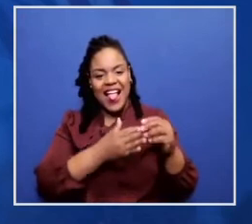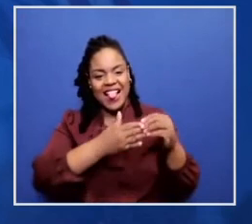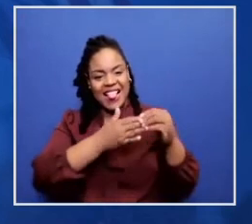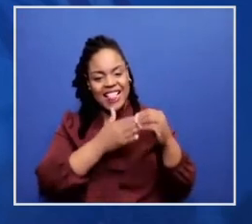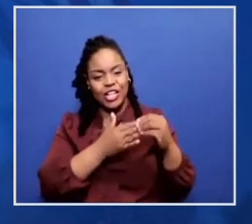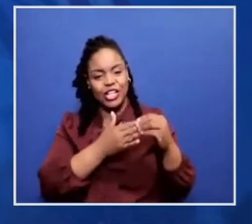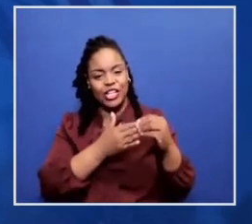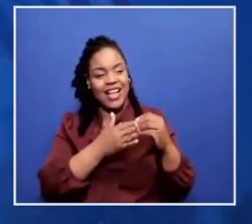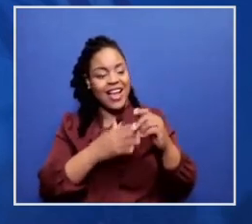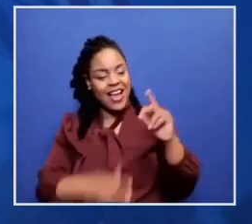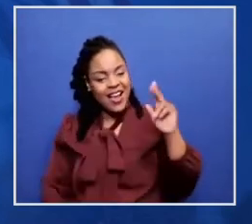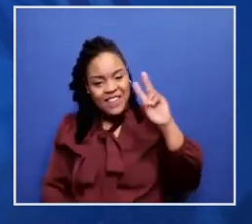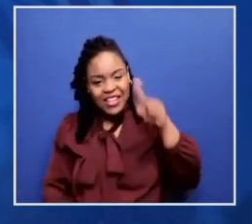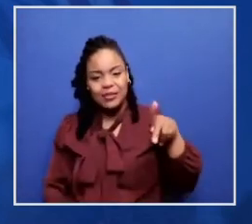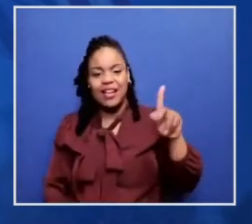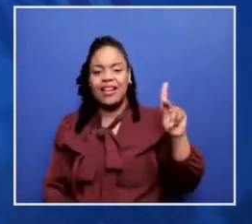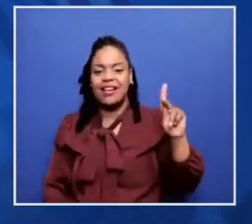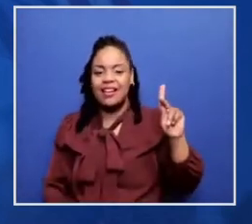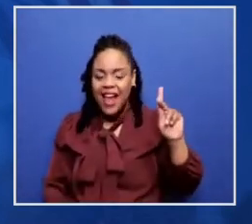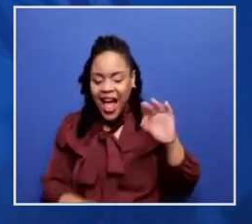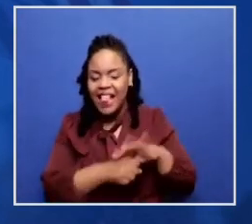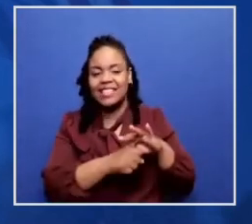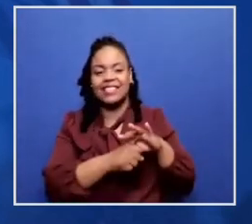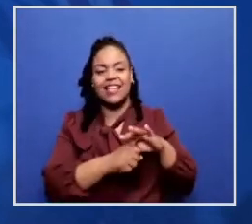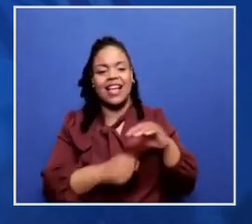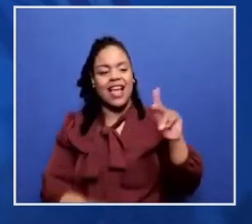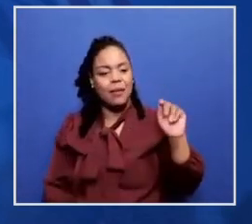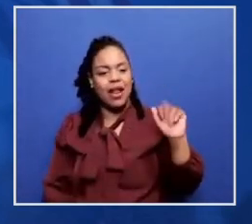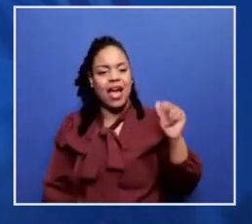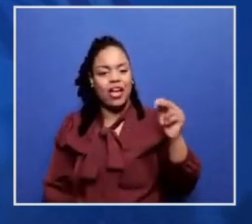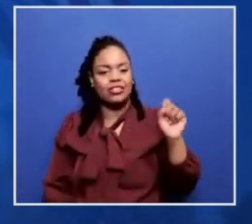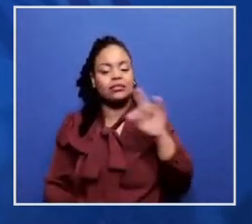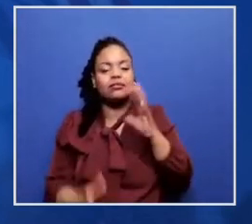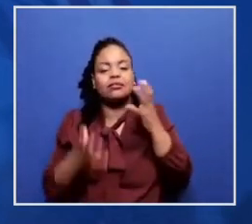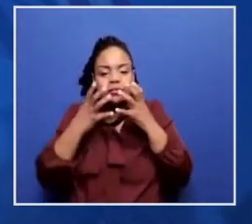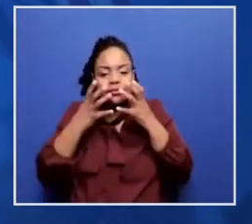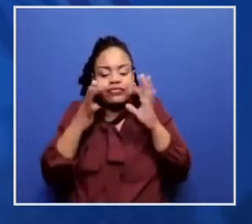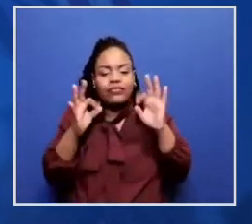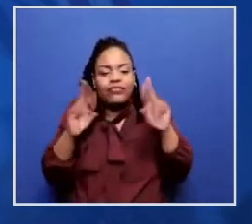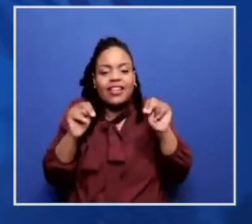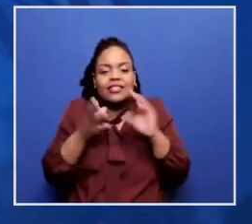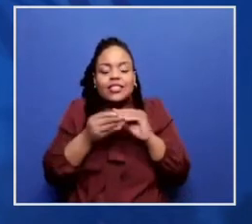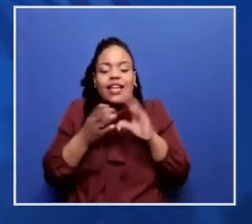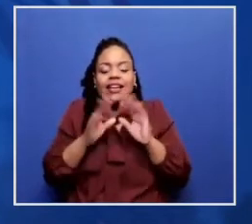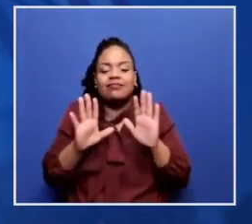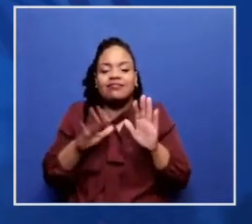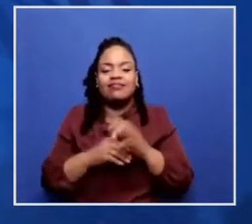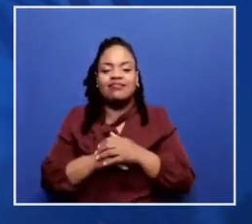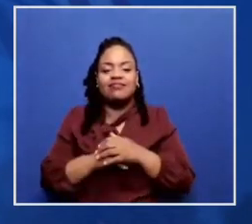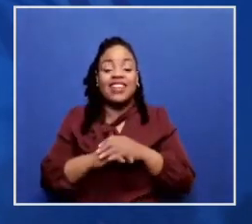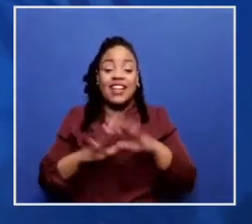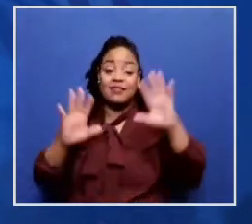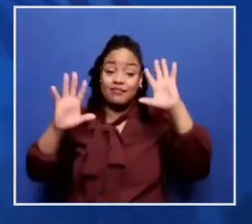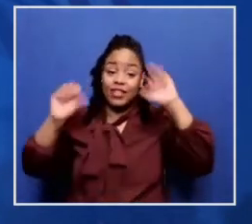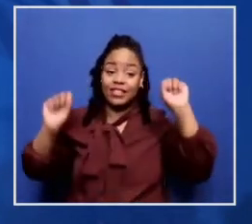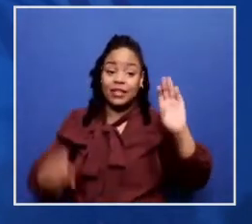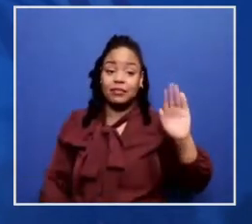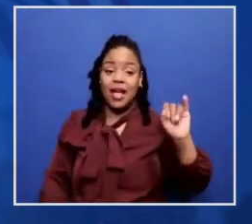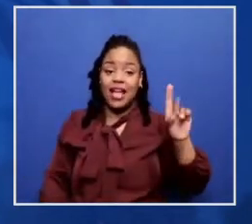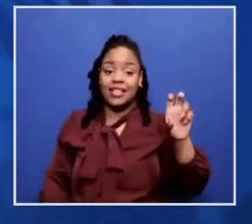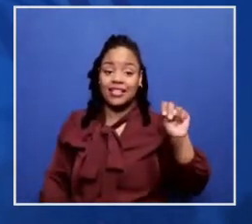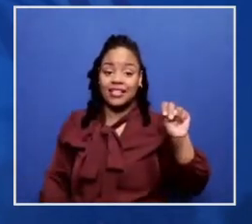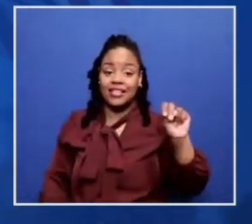so good. Doesn't it sound good? And President-elect Joe Biden. And I look forward to what they